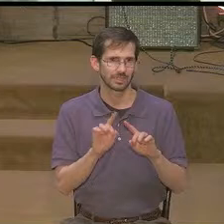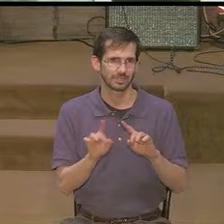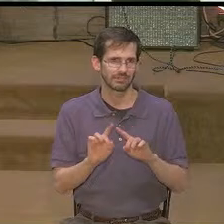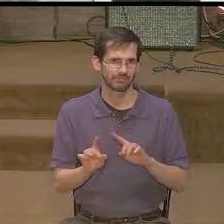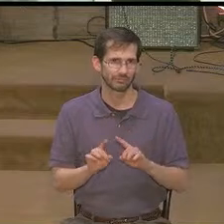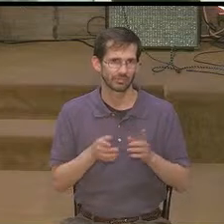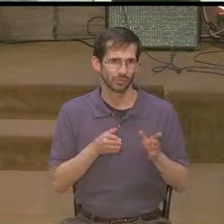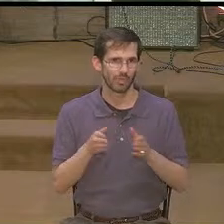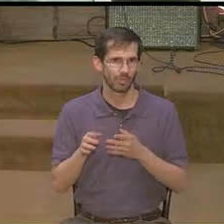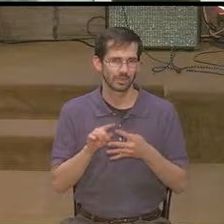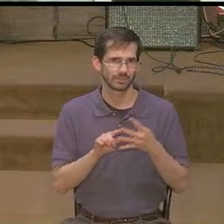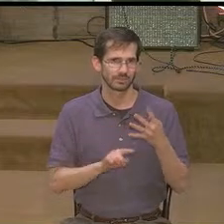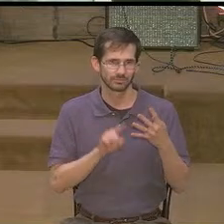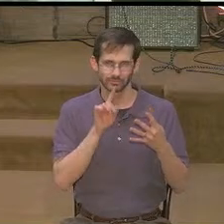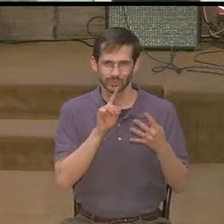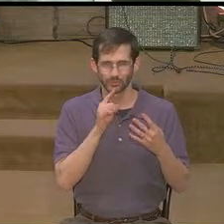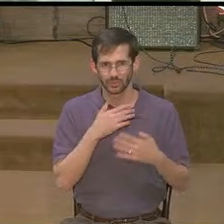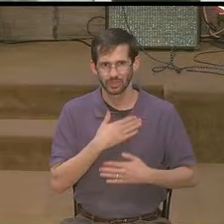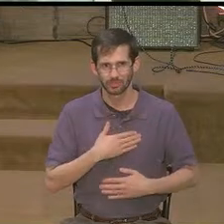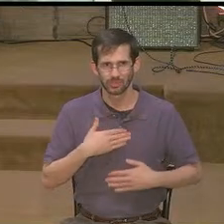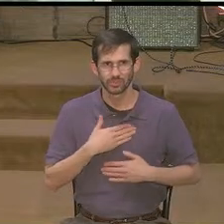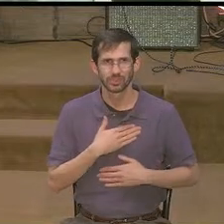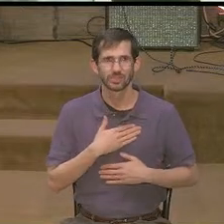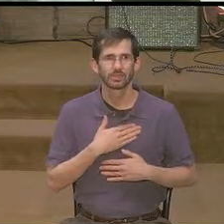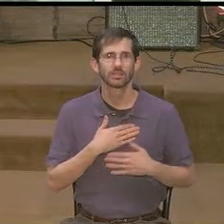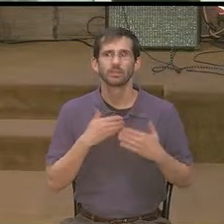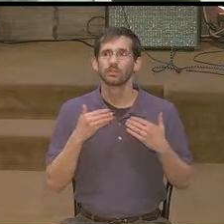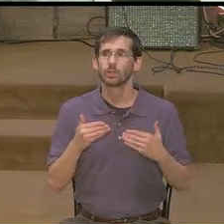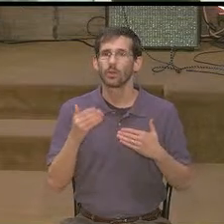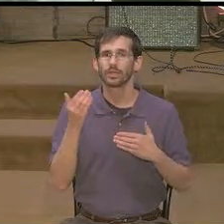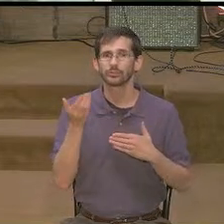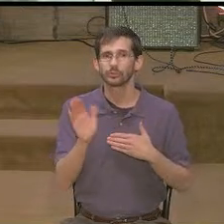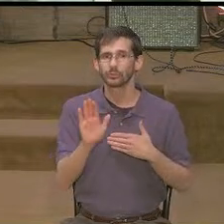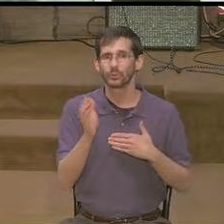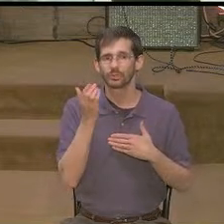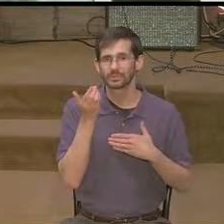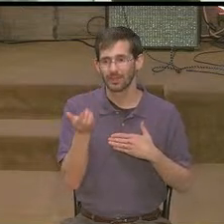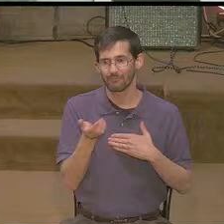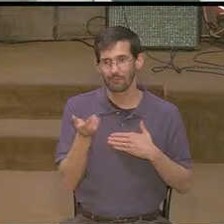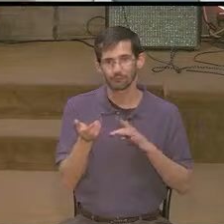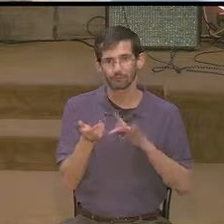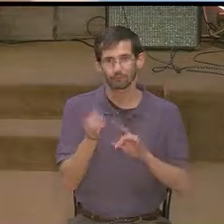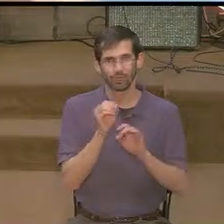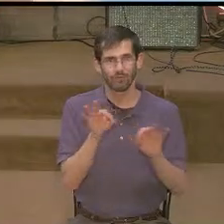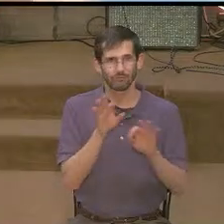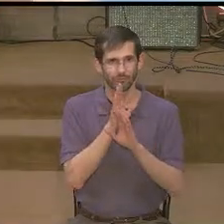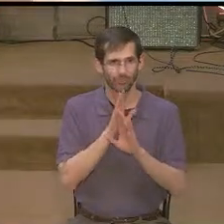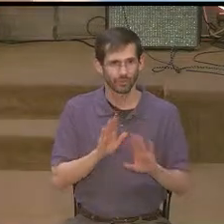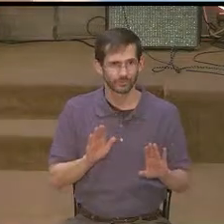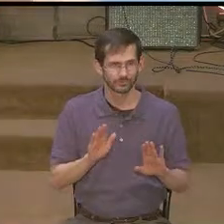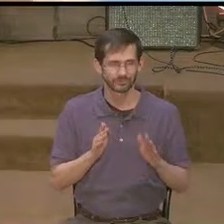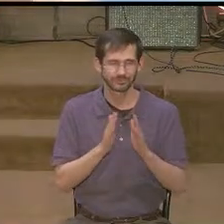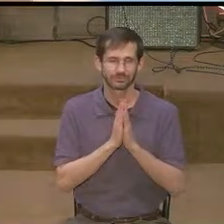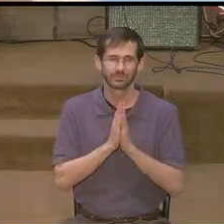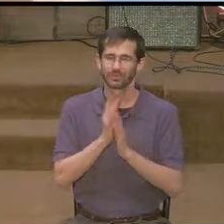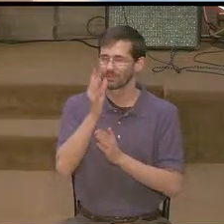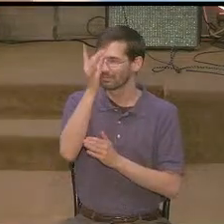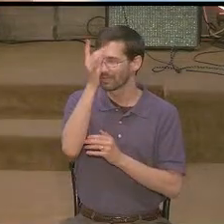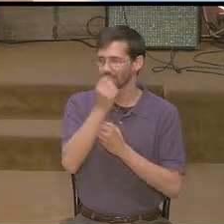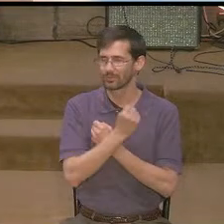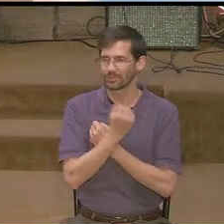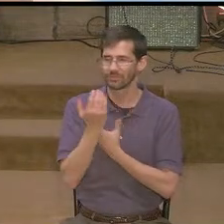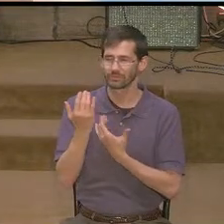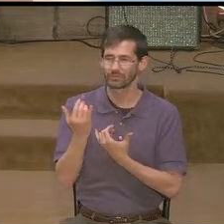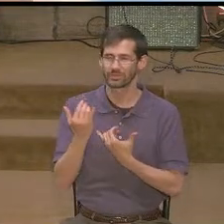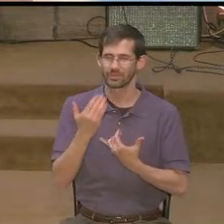Calvary Chapel. Certainly do appreciate that. And go ahead and silence your cell phone. Father, we love you tonight. And we thank you for your